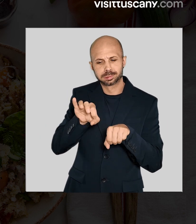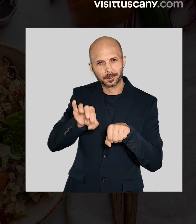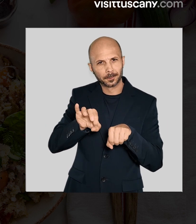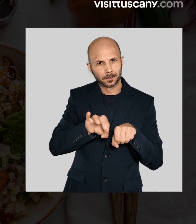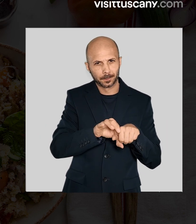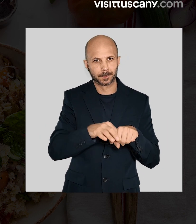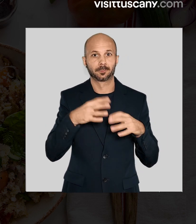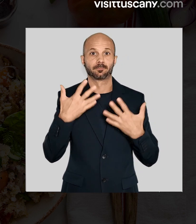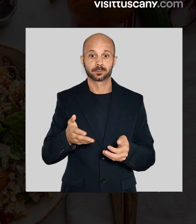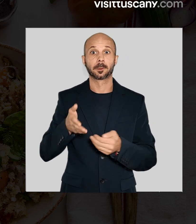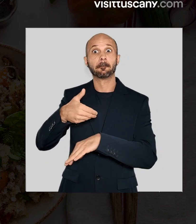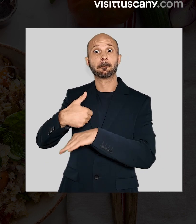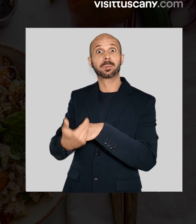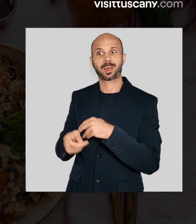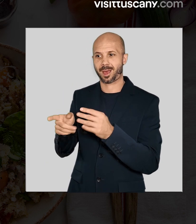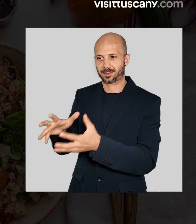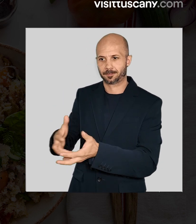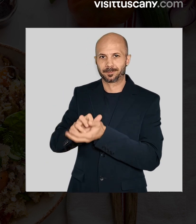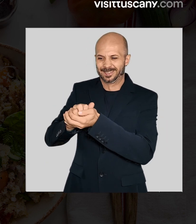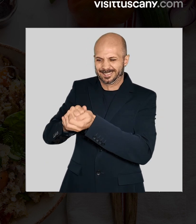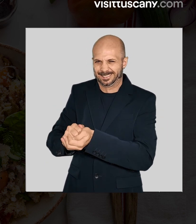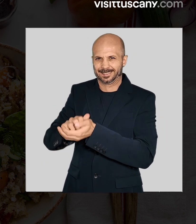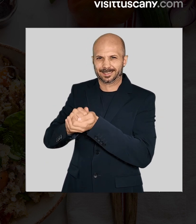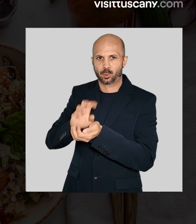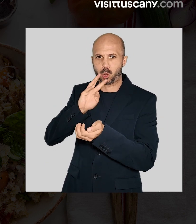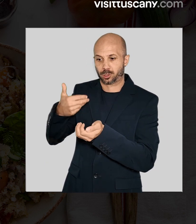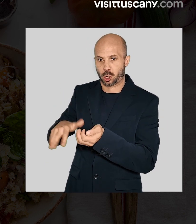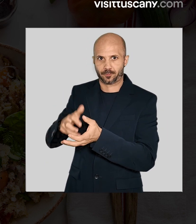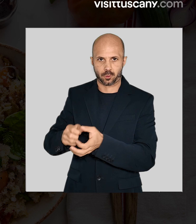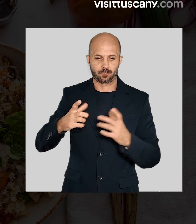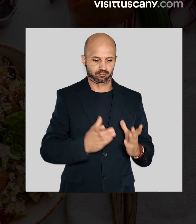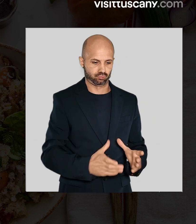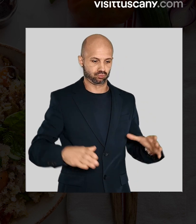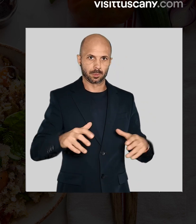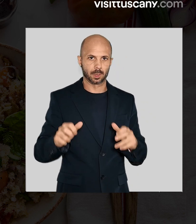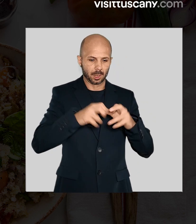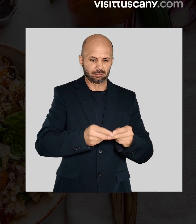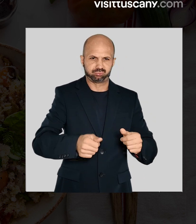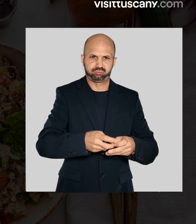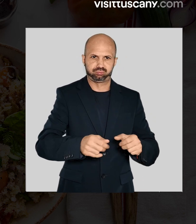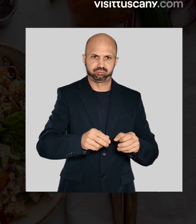After 10 minutes, when the bread is soft, squeeze it and crumble it with your hands.